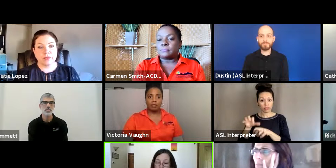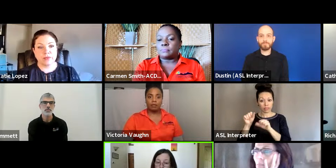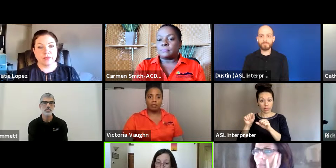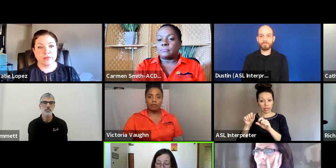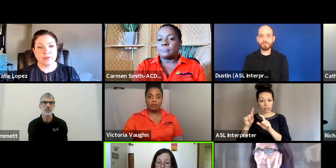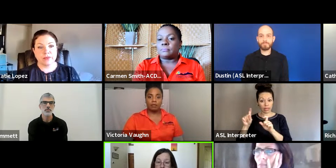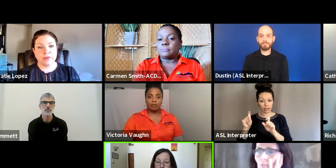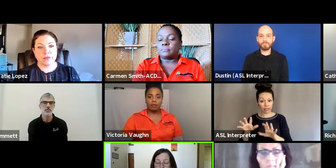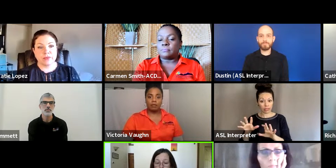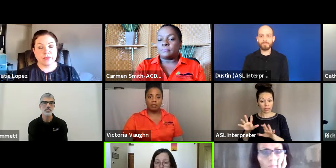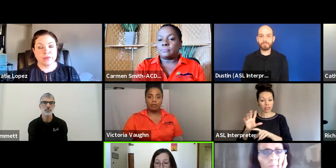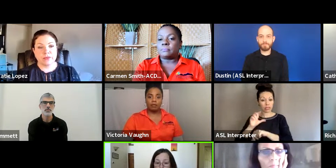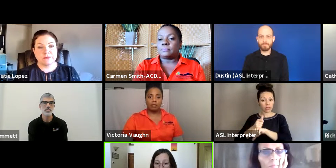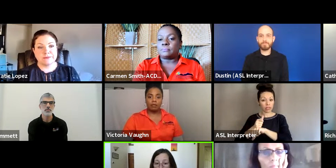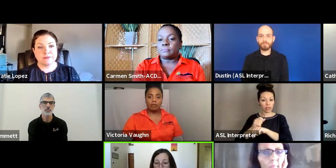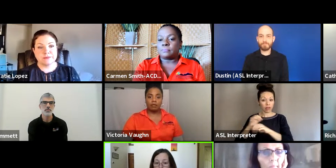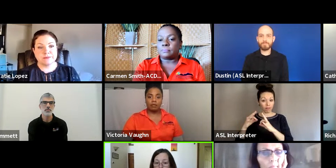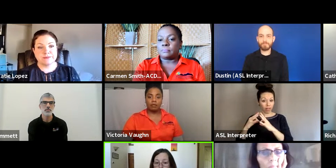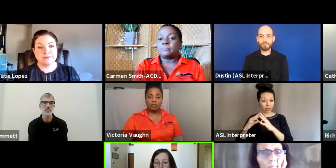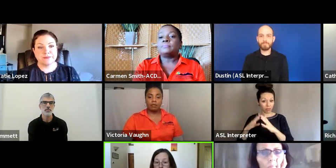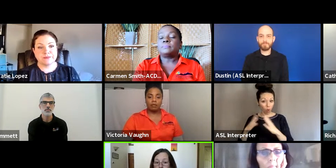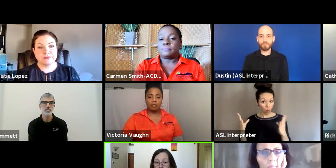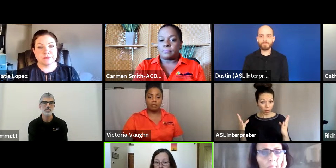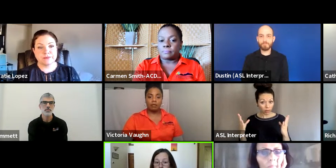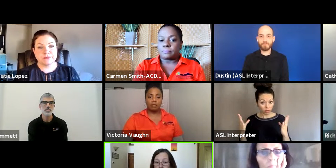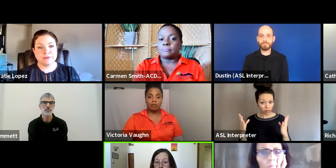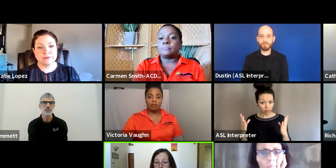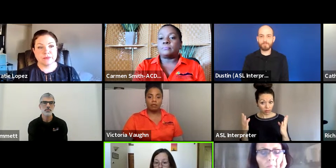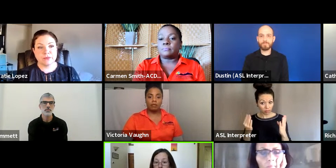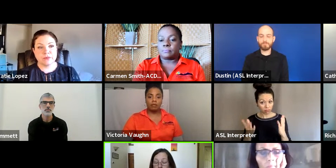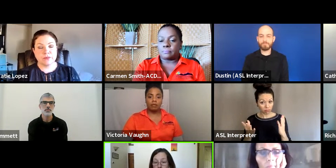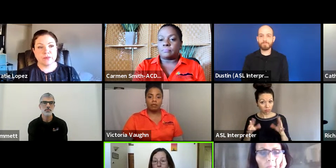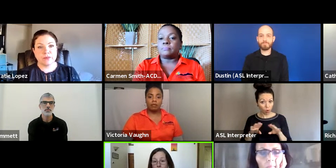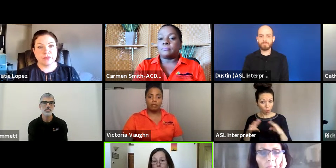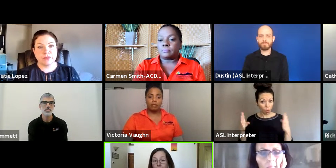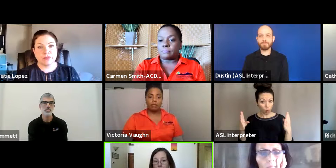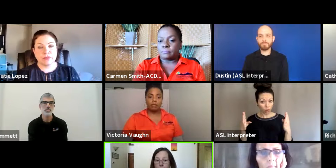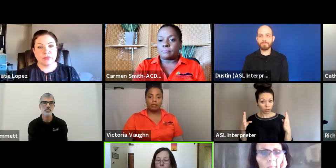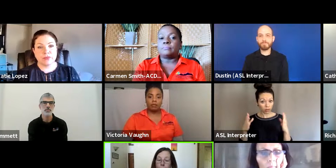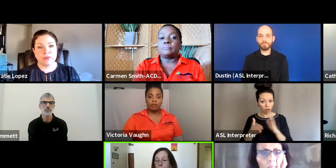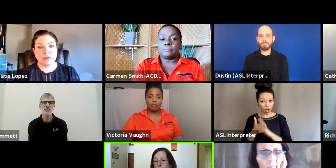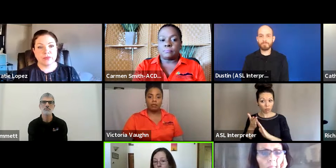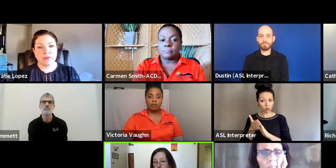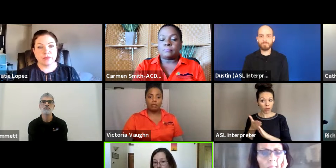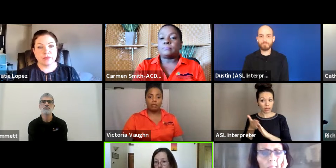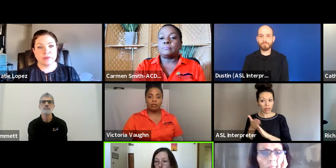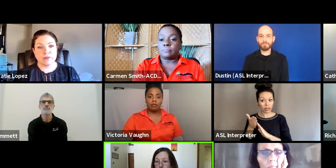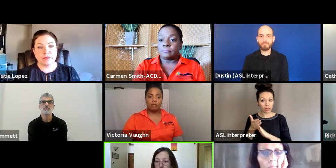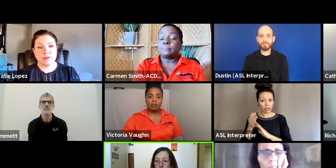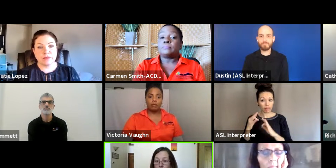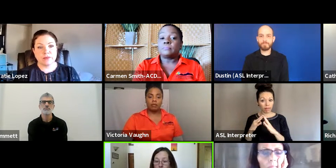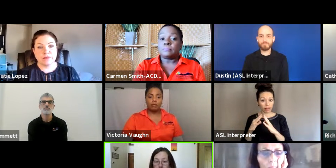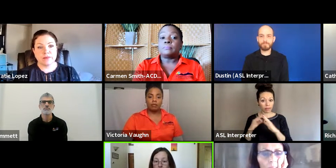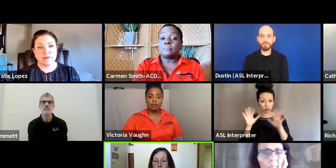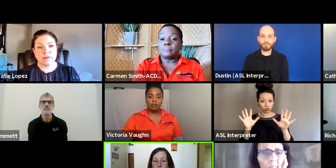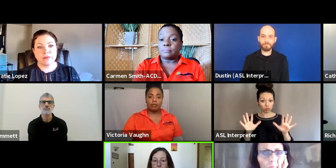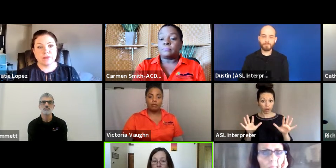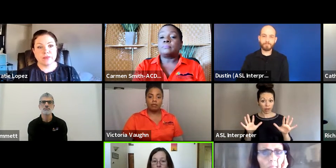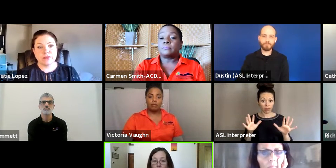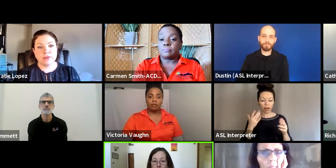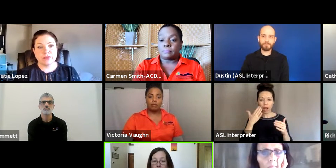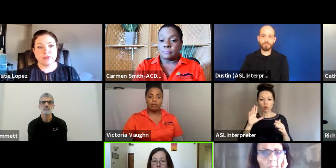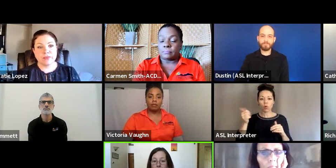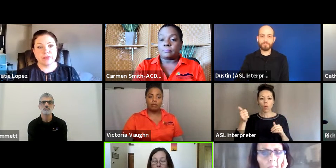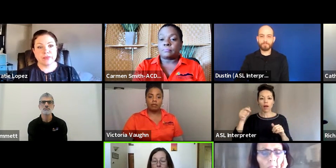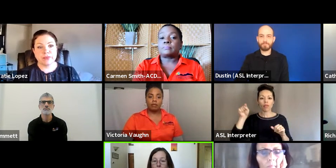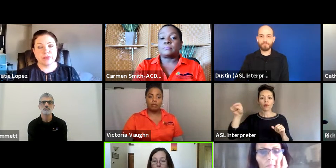testing site in Flagstaff is actually open. So we are operating right now, which is great. I don't know how many other sites